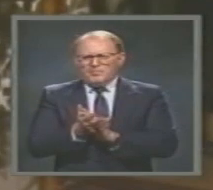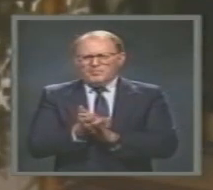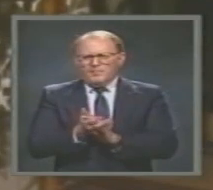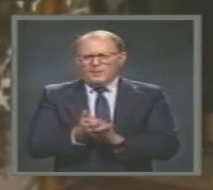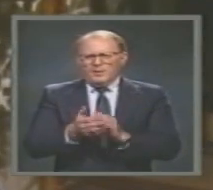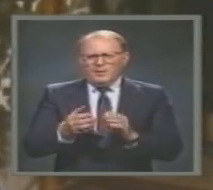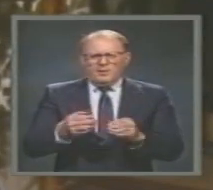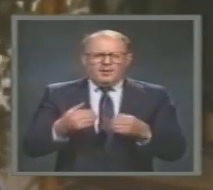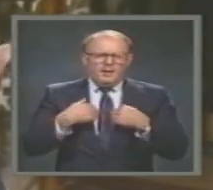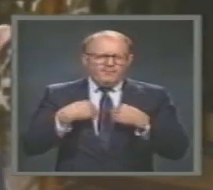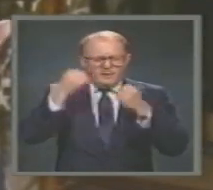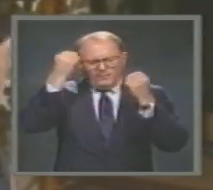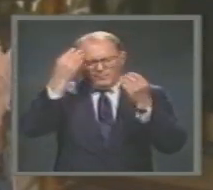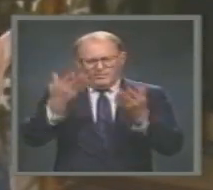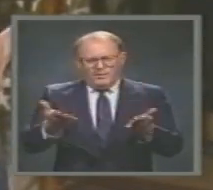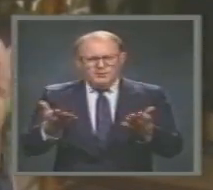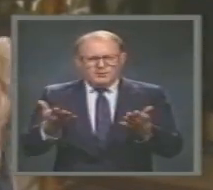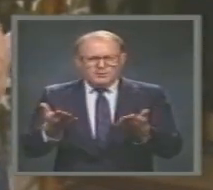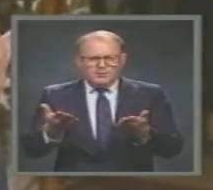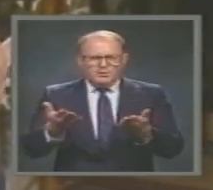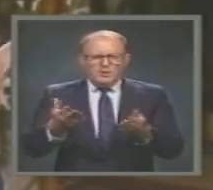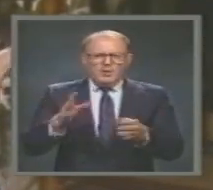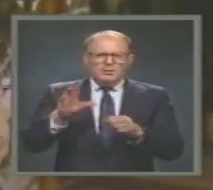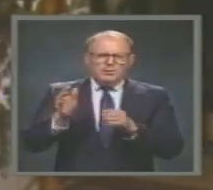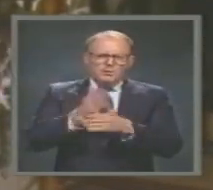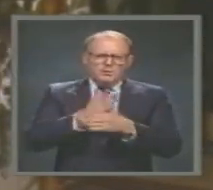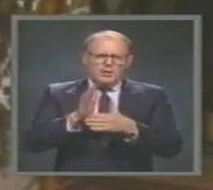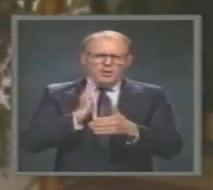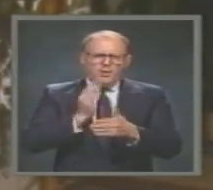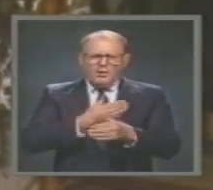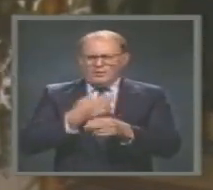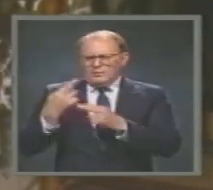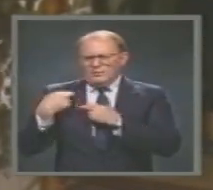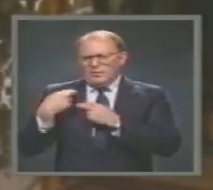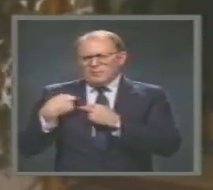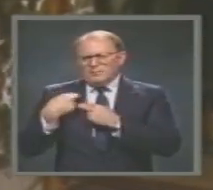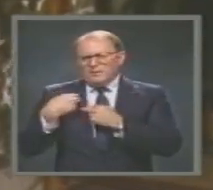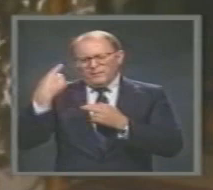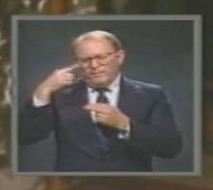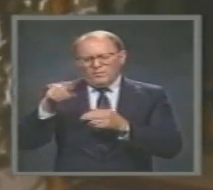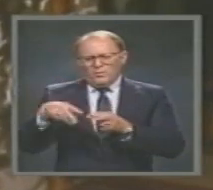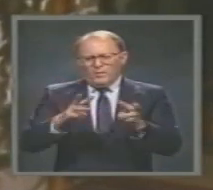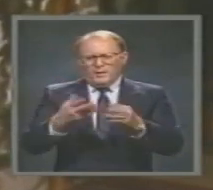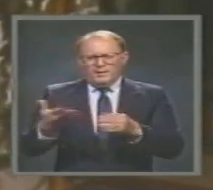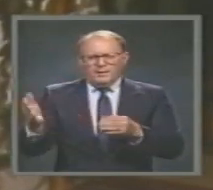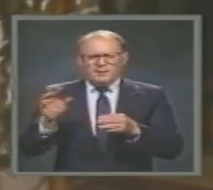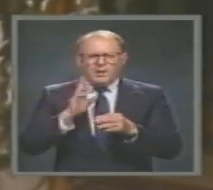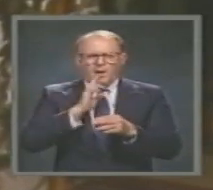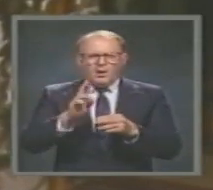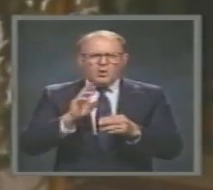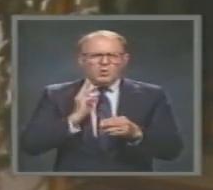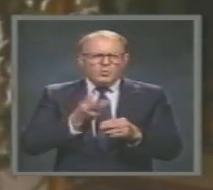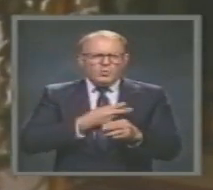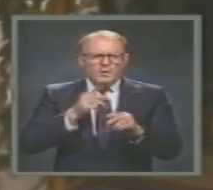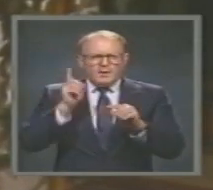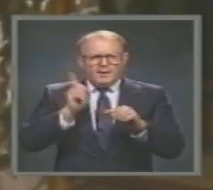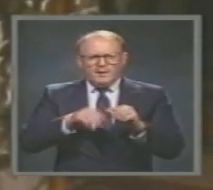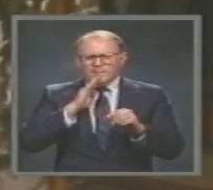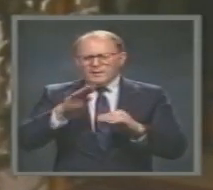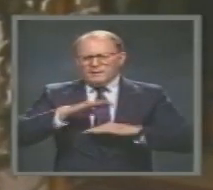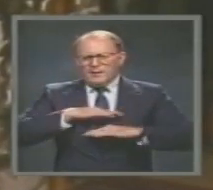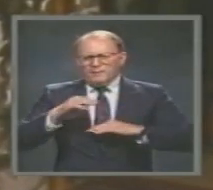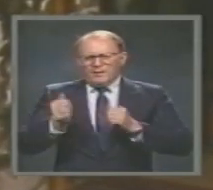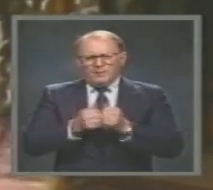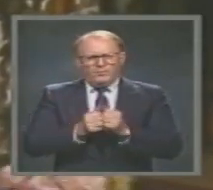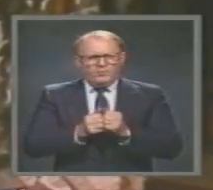our society and assume our appropriate share of responsibility for the way things are. We don't have to settle for slanted